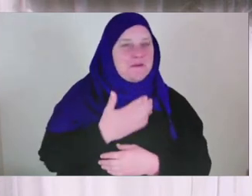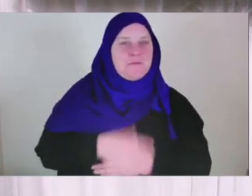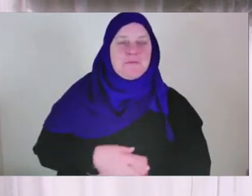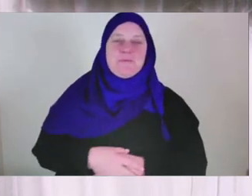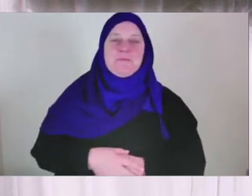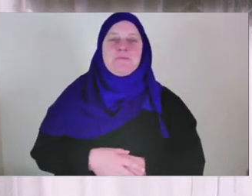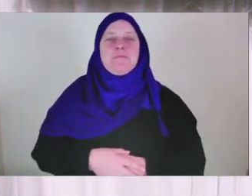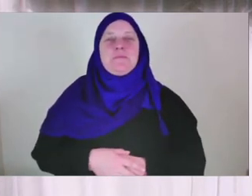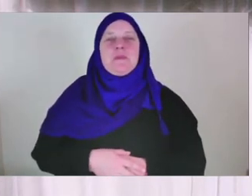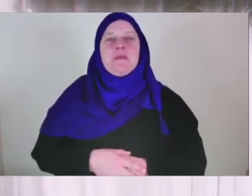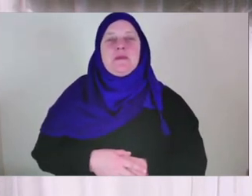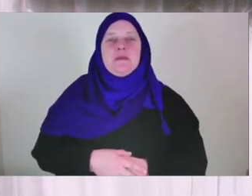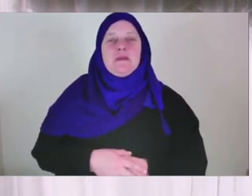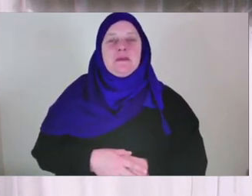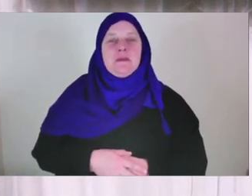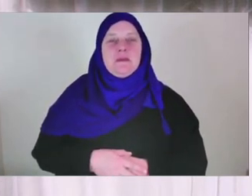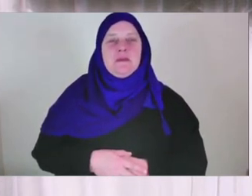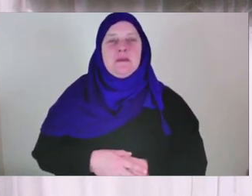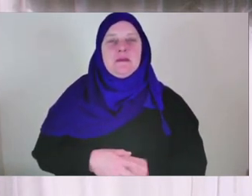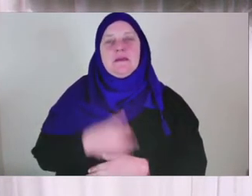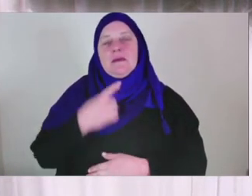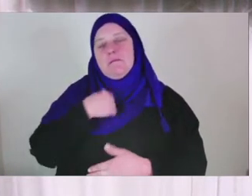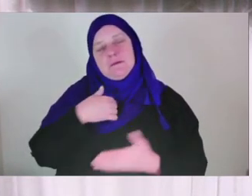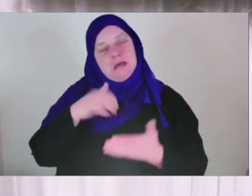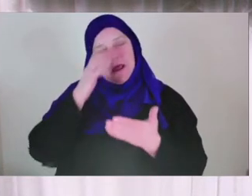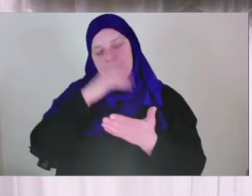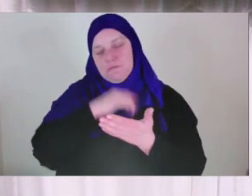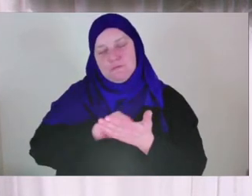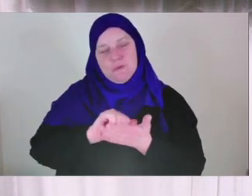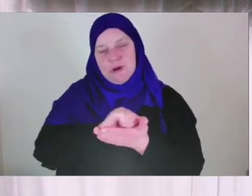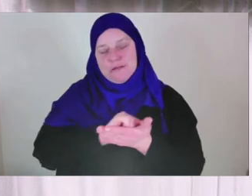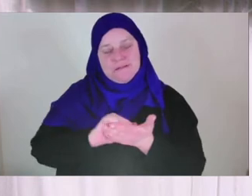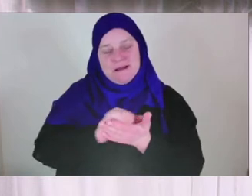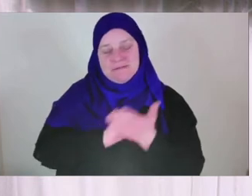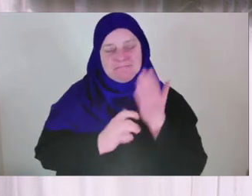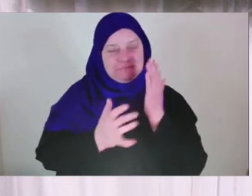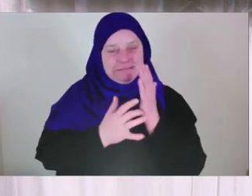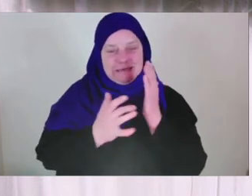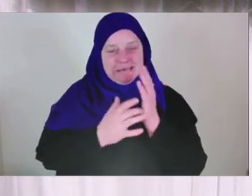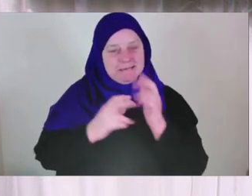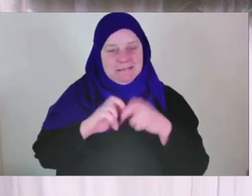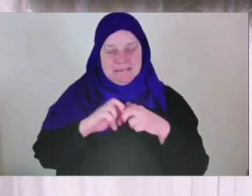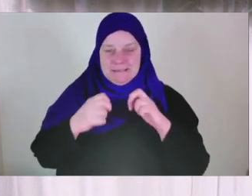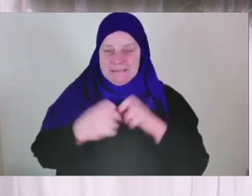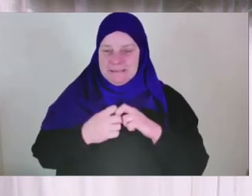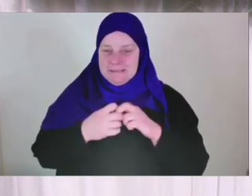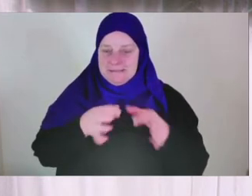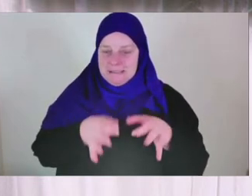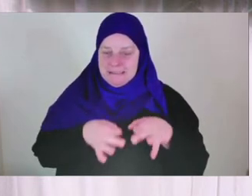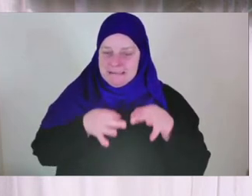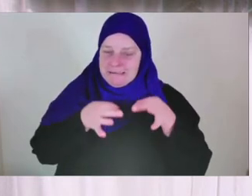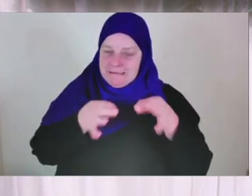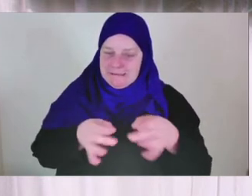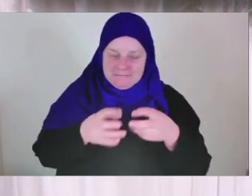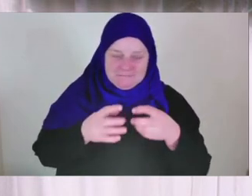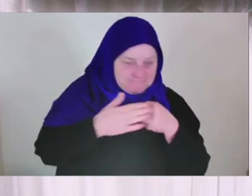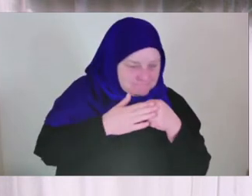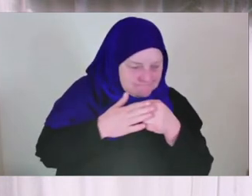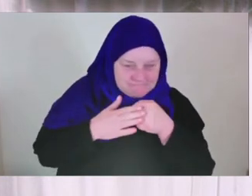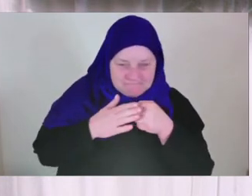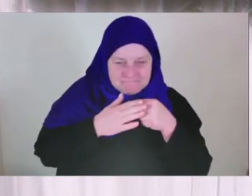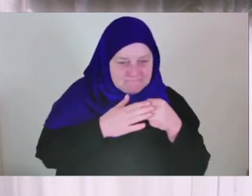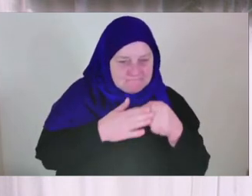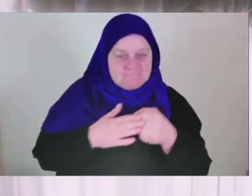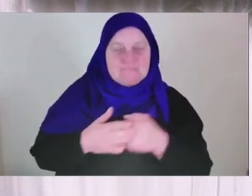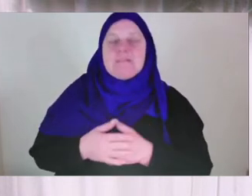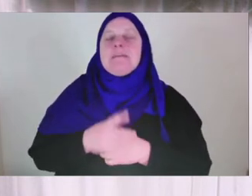that I do apologize once more that we had a few technical difficulties with a few things going on, and we're a little bit delayed this evening, but inshallah